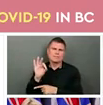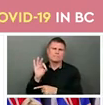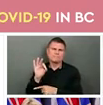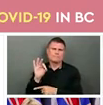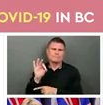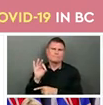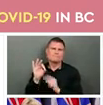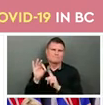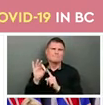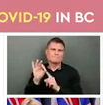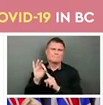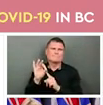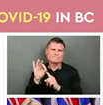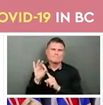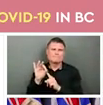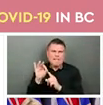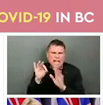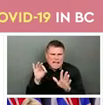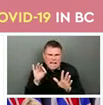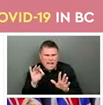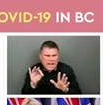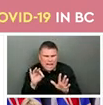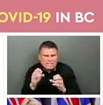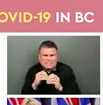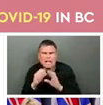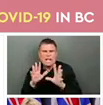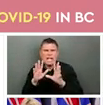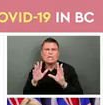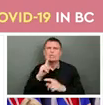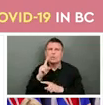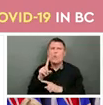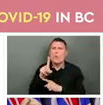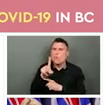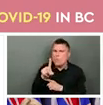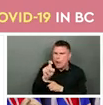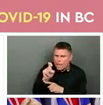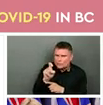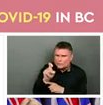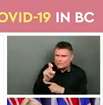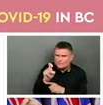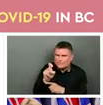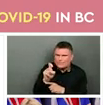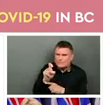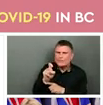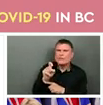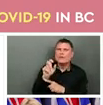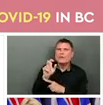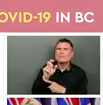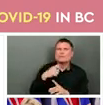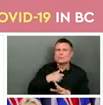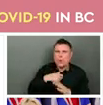had overcounted some cases. So our total number of people diagnosed with COVID-19 is